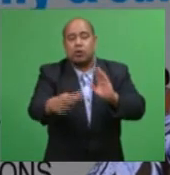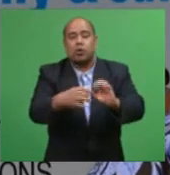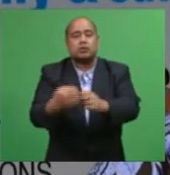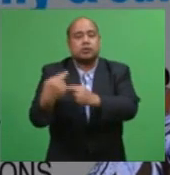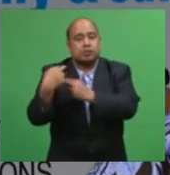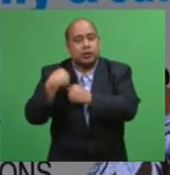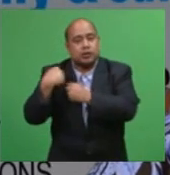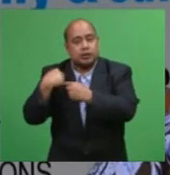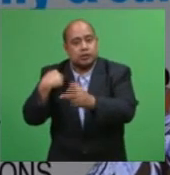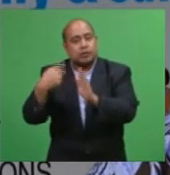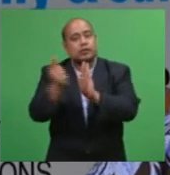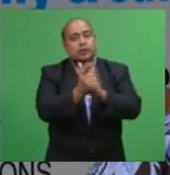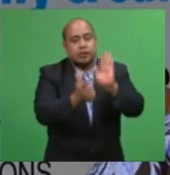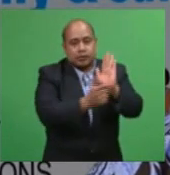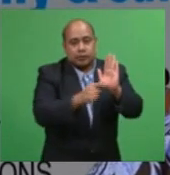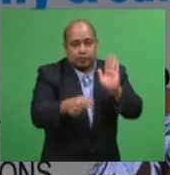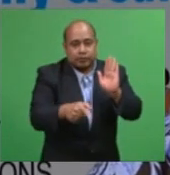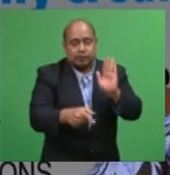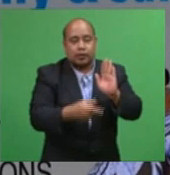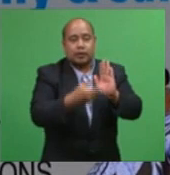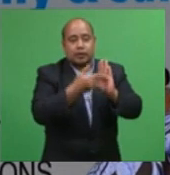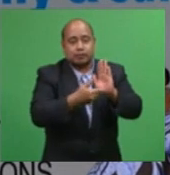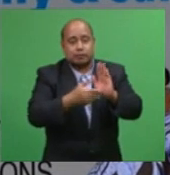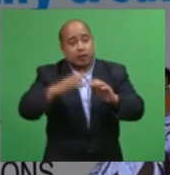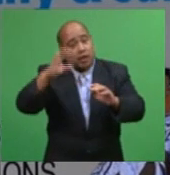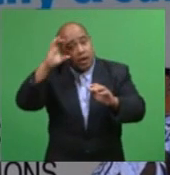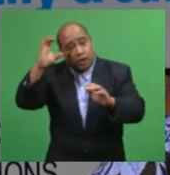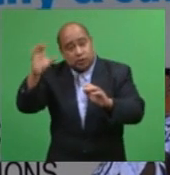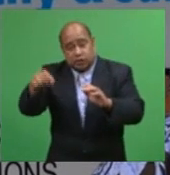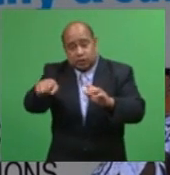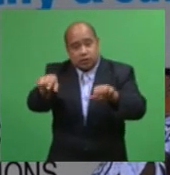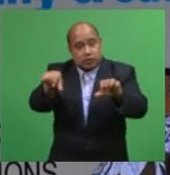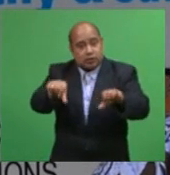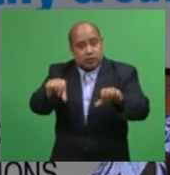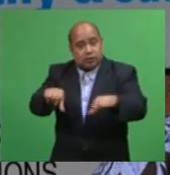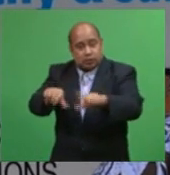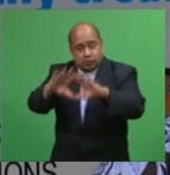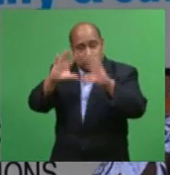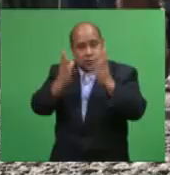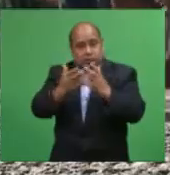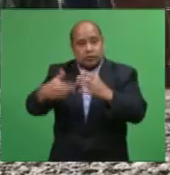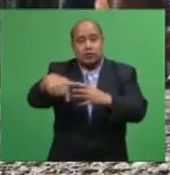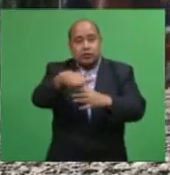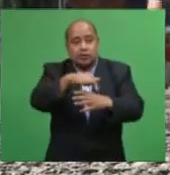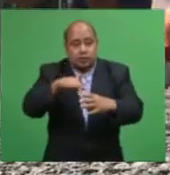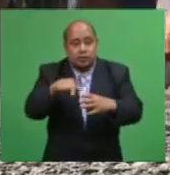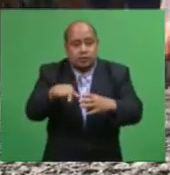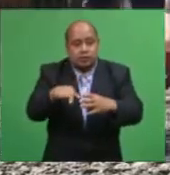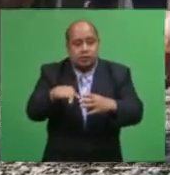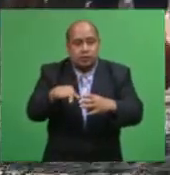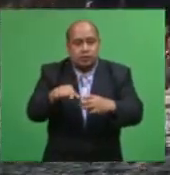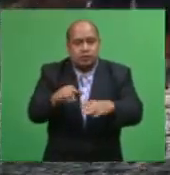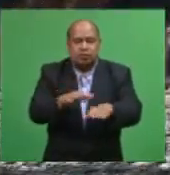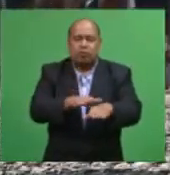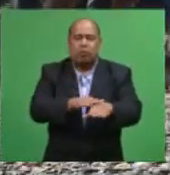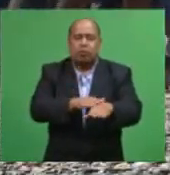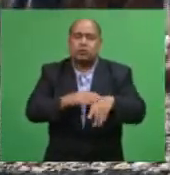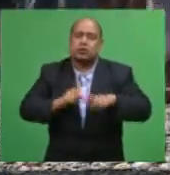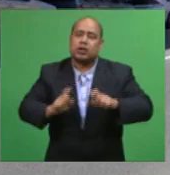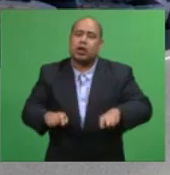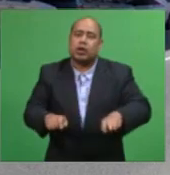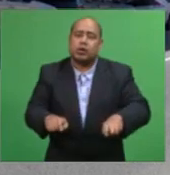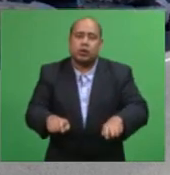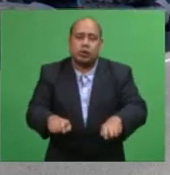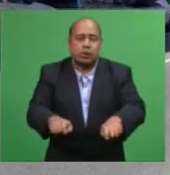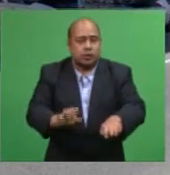If countries fail to protect the world economy, the implications will be long-lasting. The minister says the nationwide workplace survey that